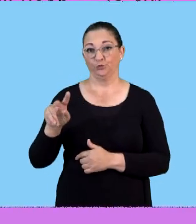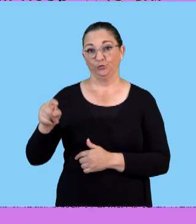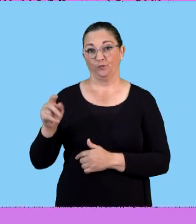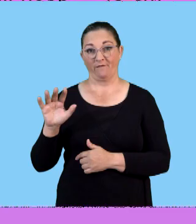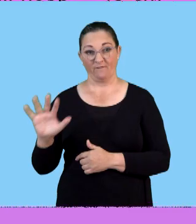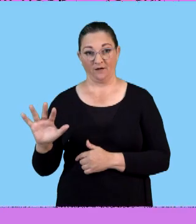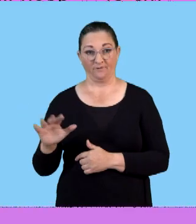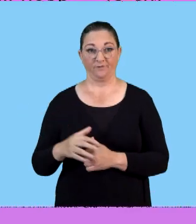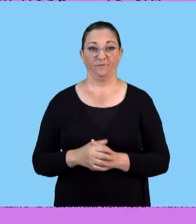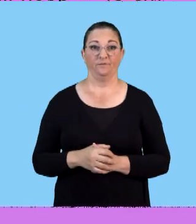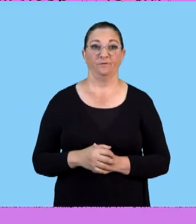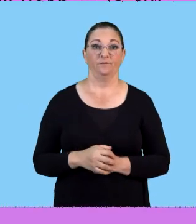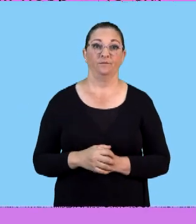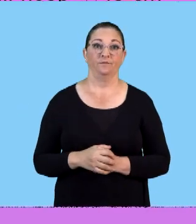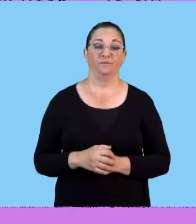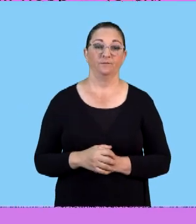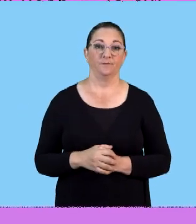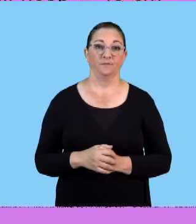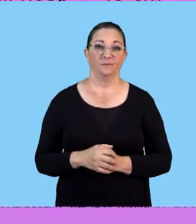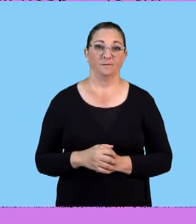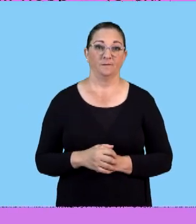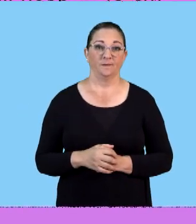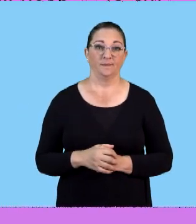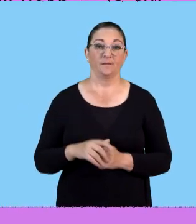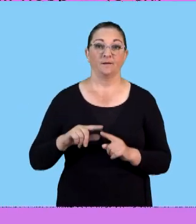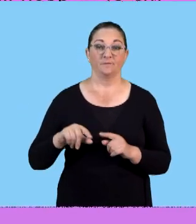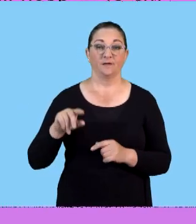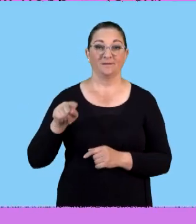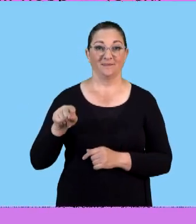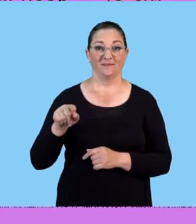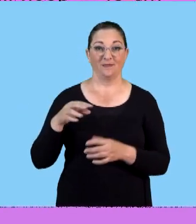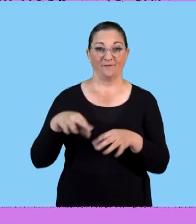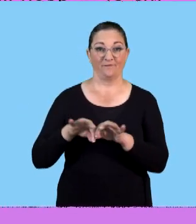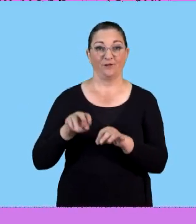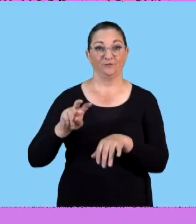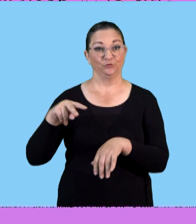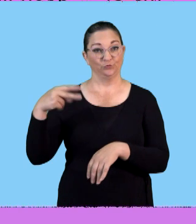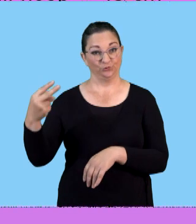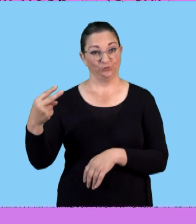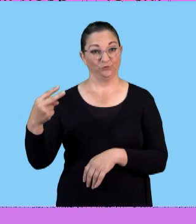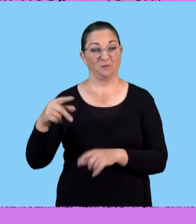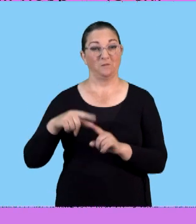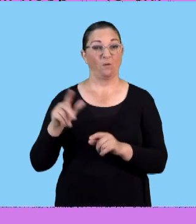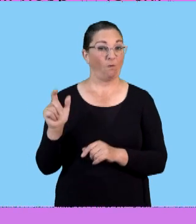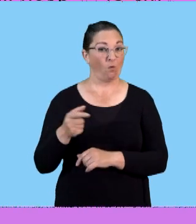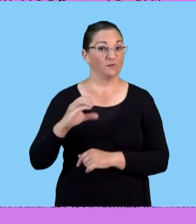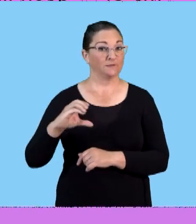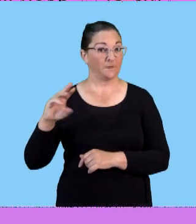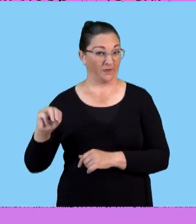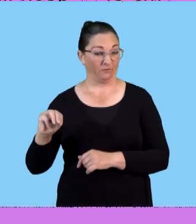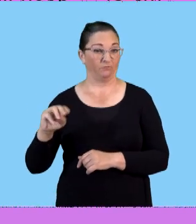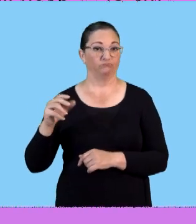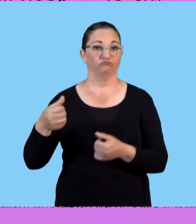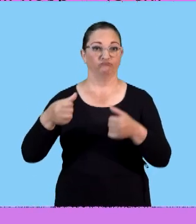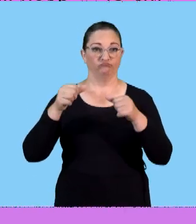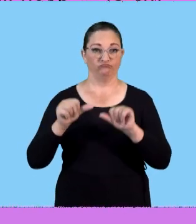then a radius of 22.5. So I'll write it as 22.5 and I square that value. Remember, it's